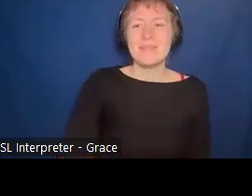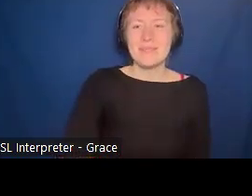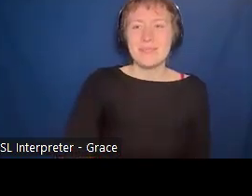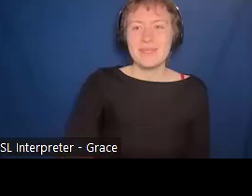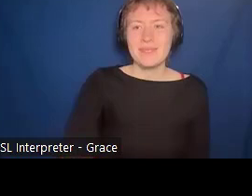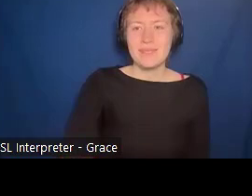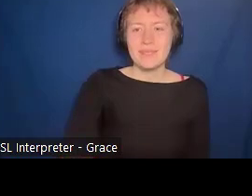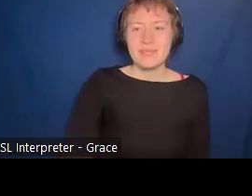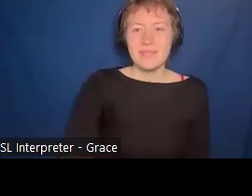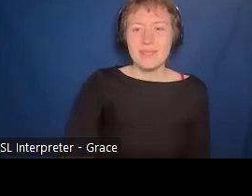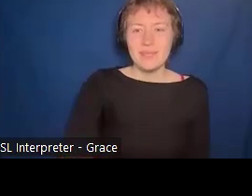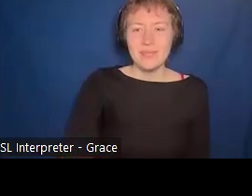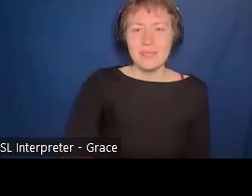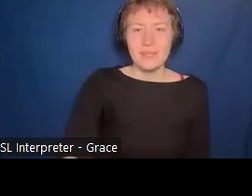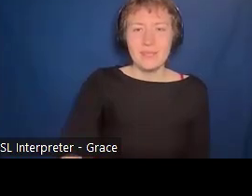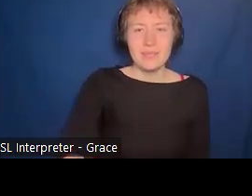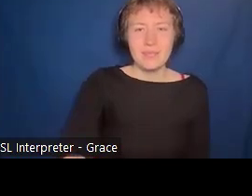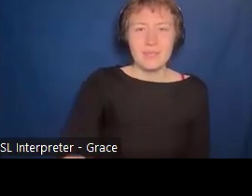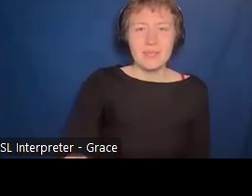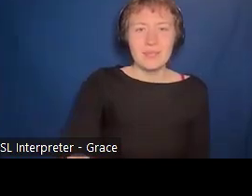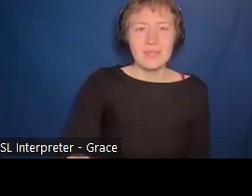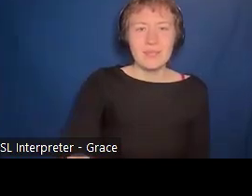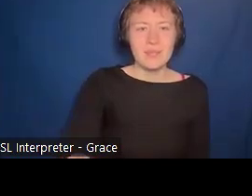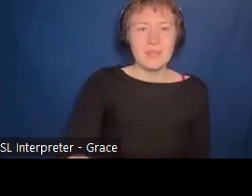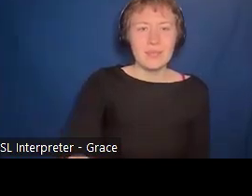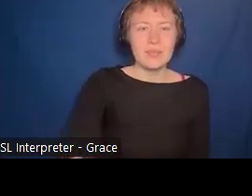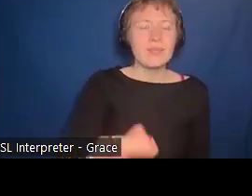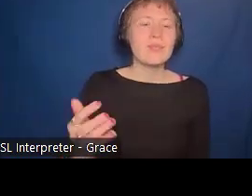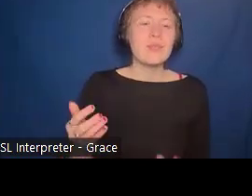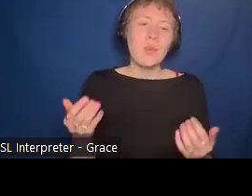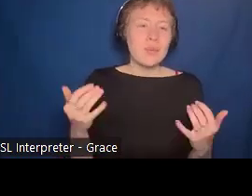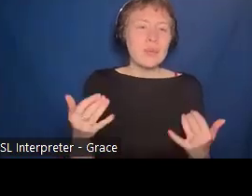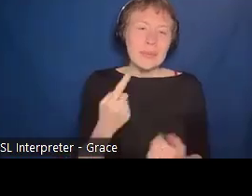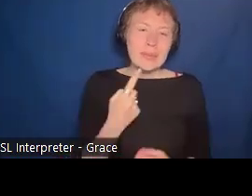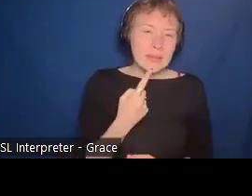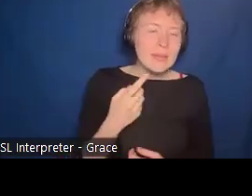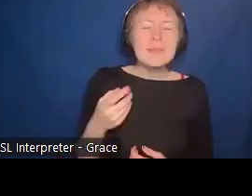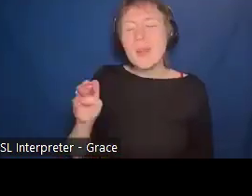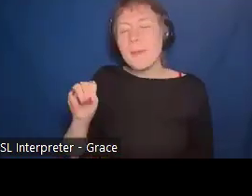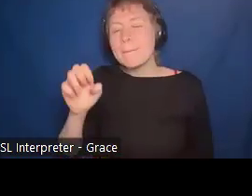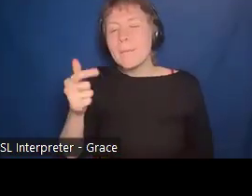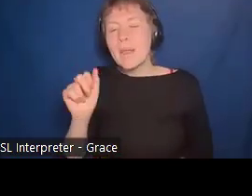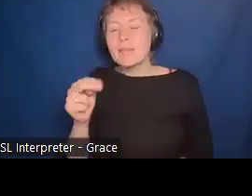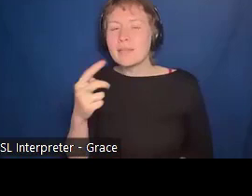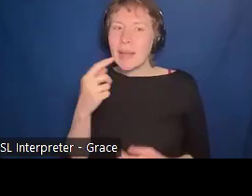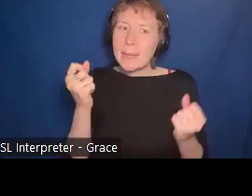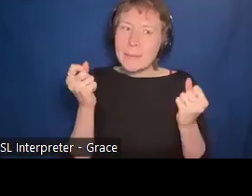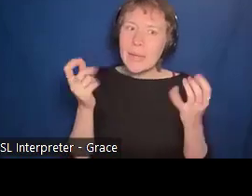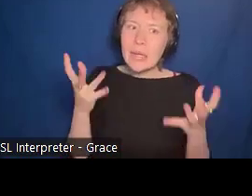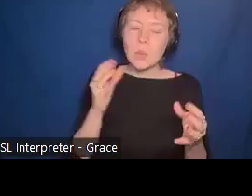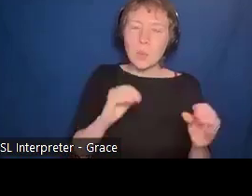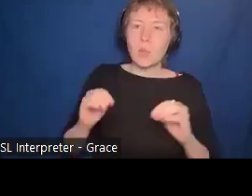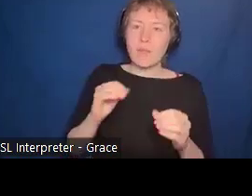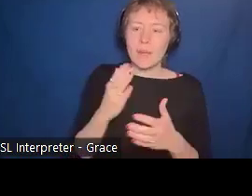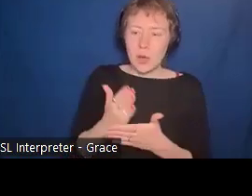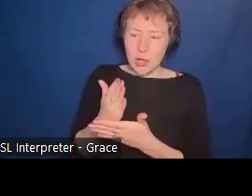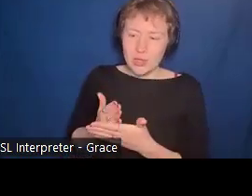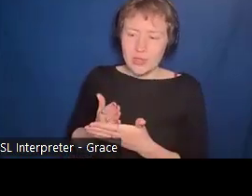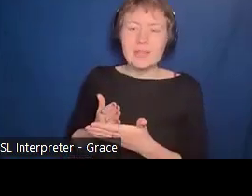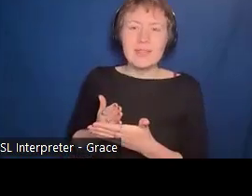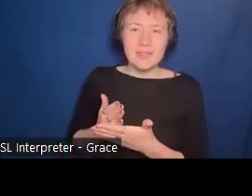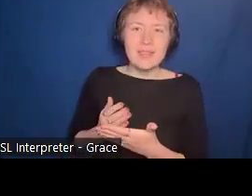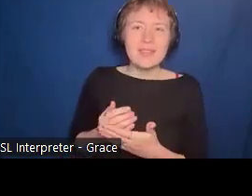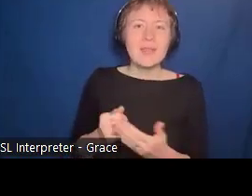What we are saying here, and Megan indicated that there's a lot of other moving parts and that we're in the process of going through collecting